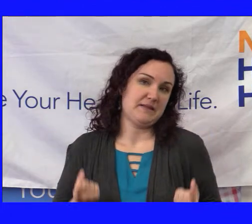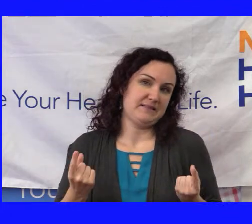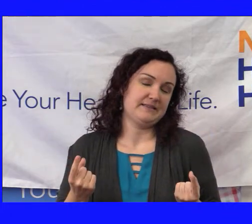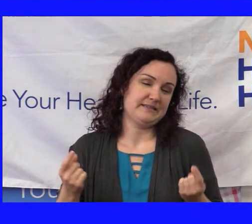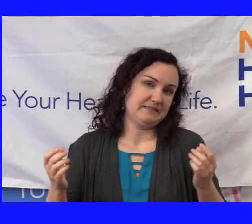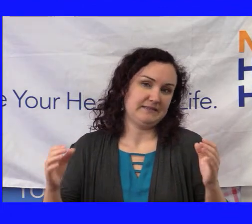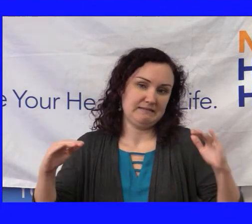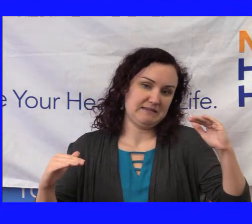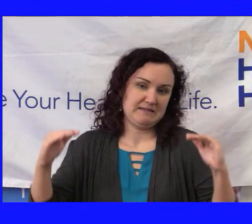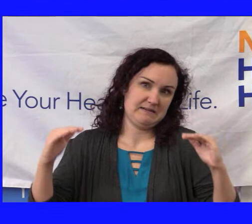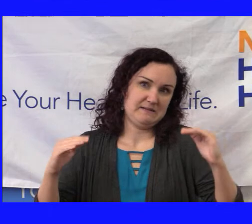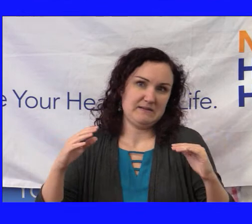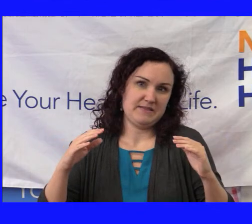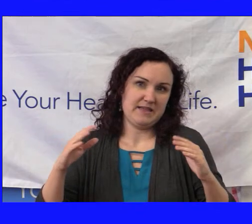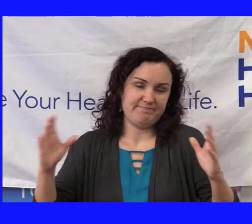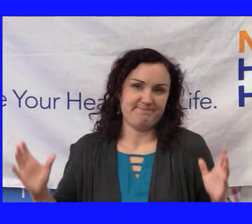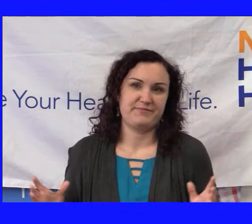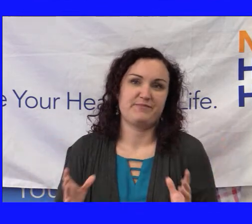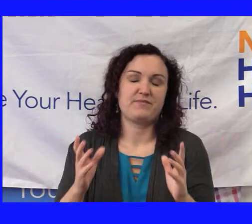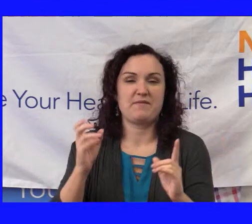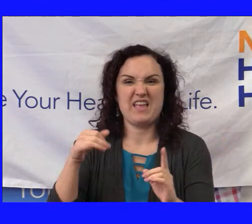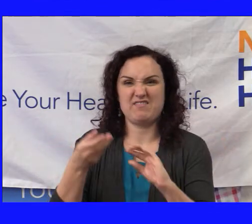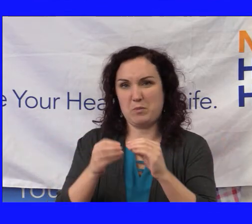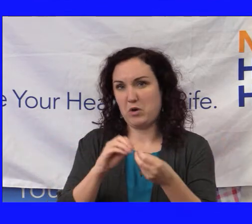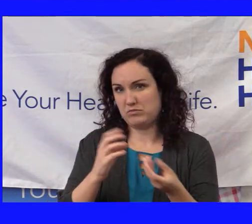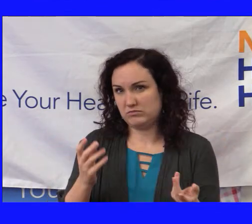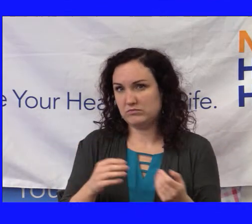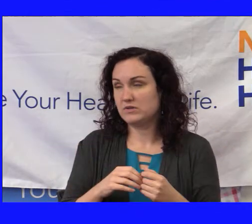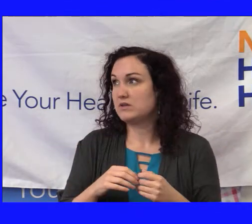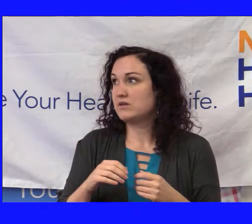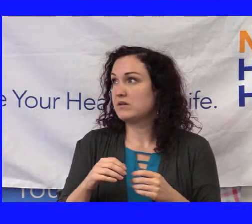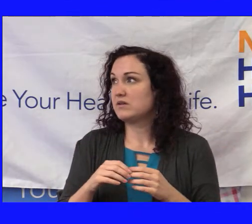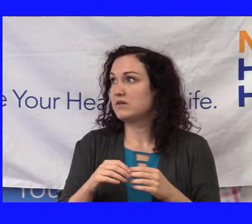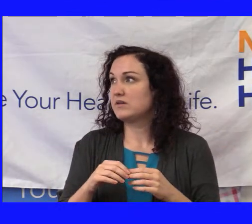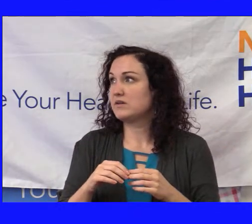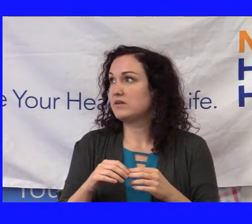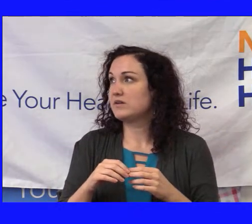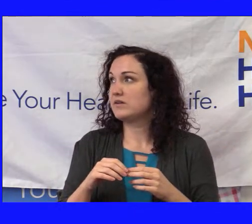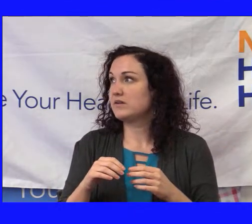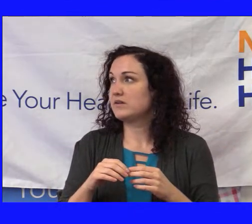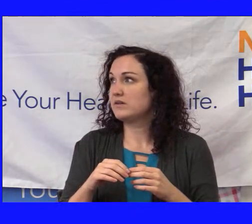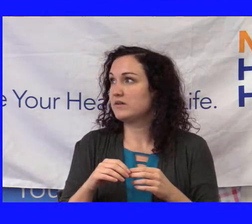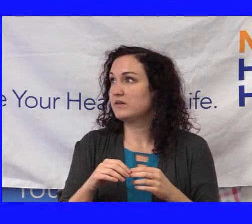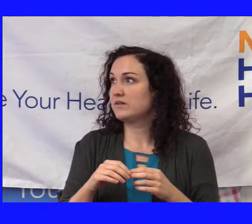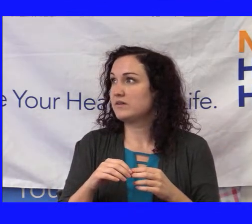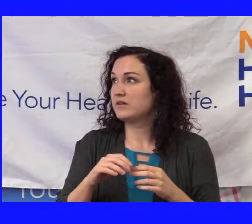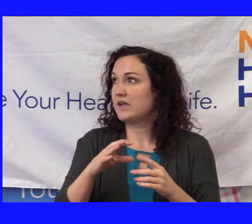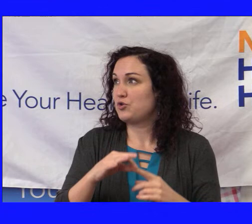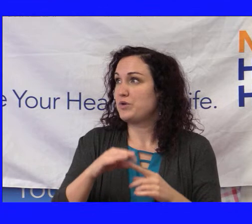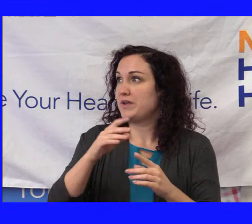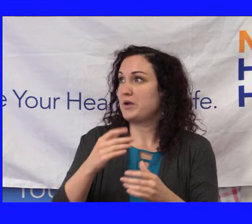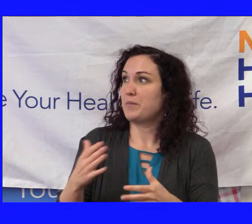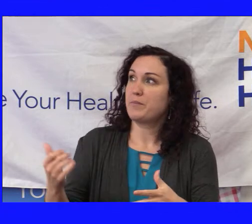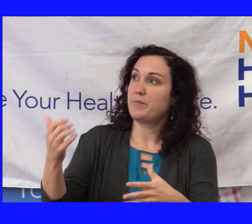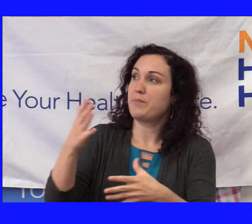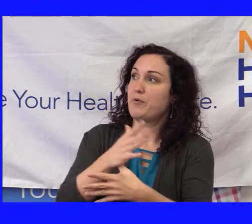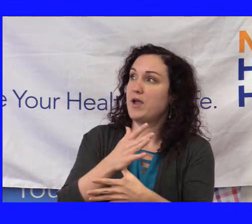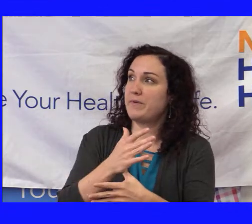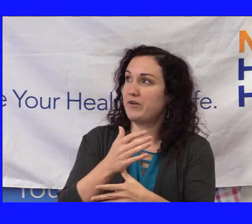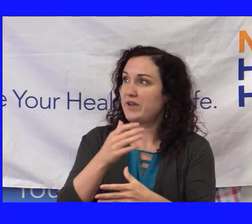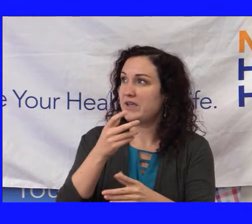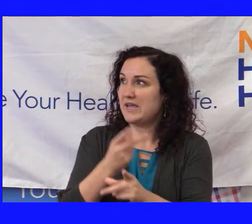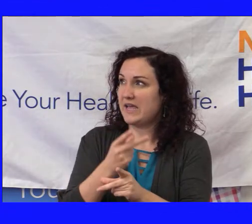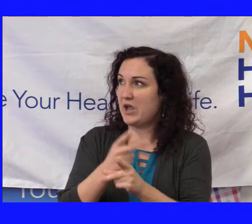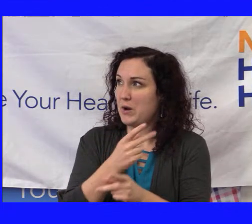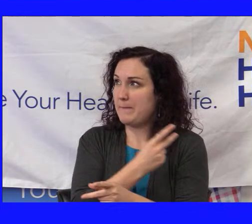drives that number. And similarly, I think AR days and unique primary care patients were clearly affected by